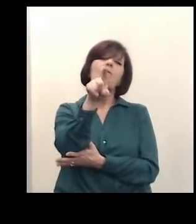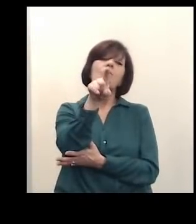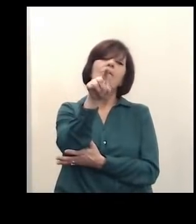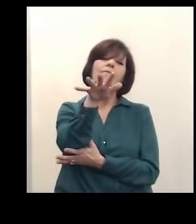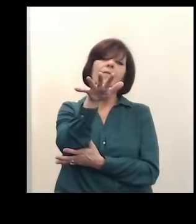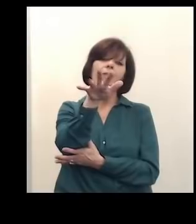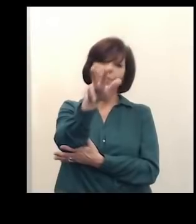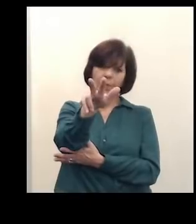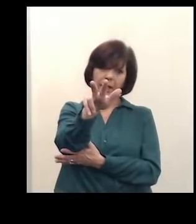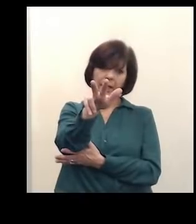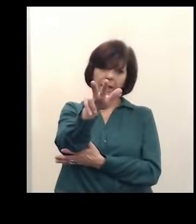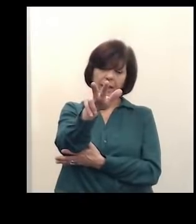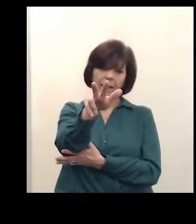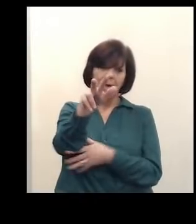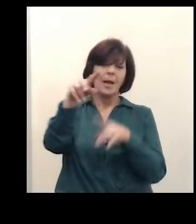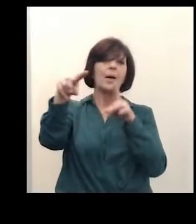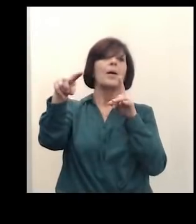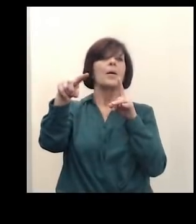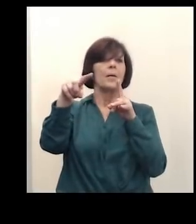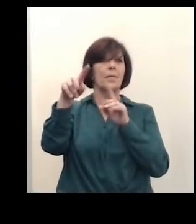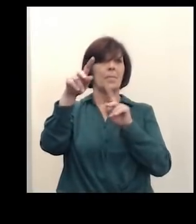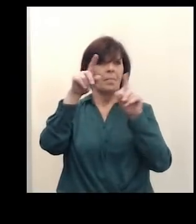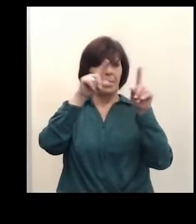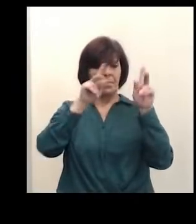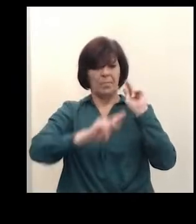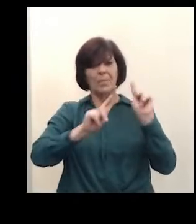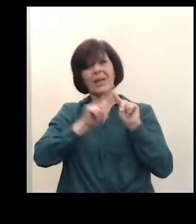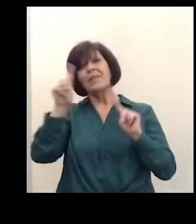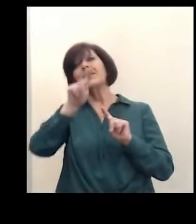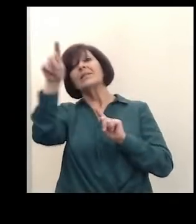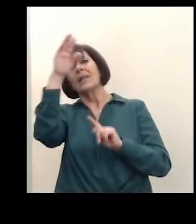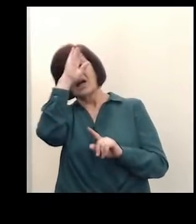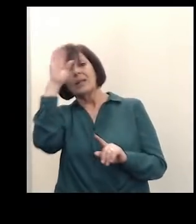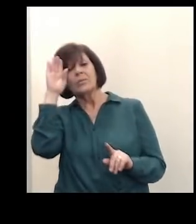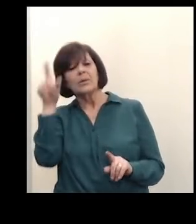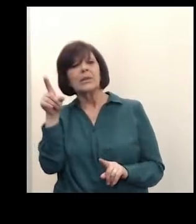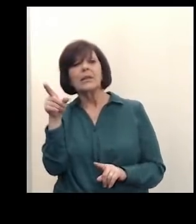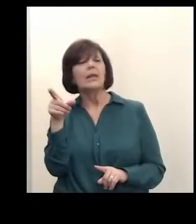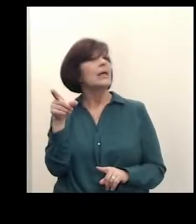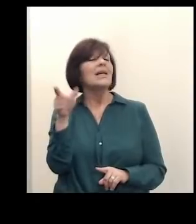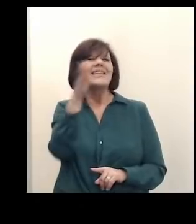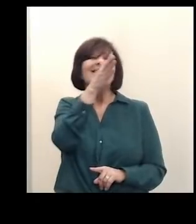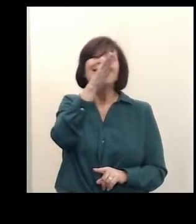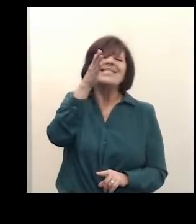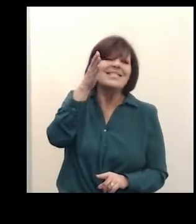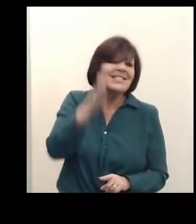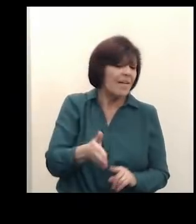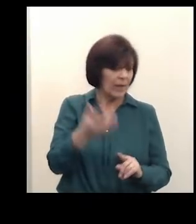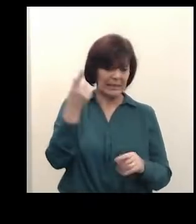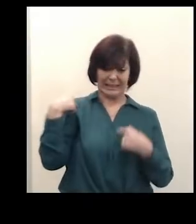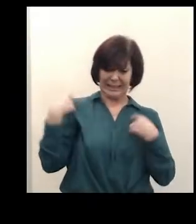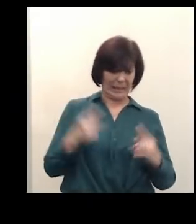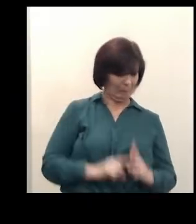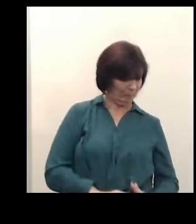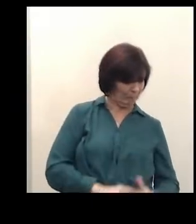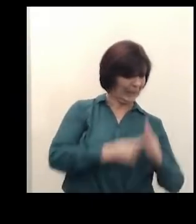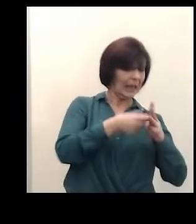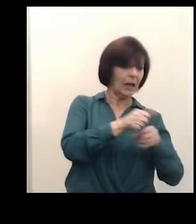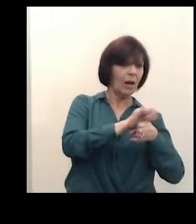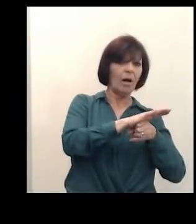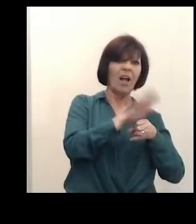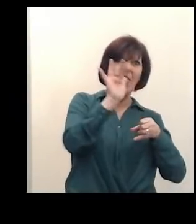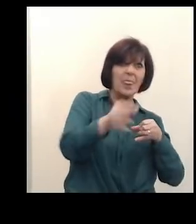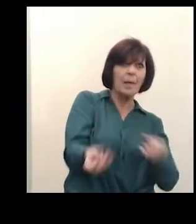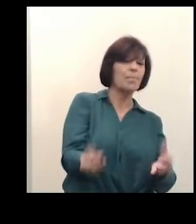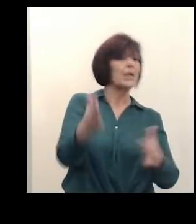COVID-19 positive patients in these other facilities. At no time during the early parts of the pandemic did they have that many COVID-19 patients